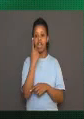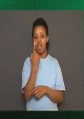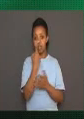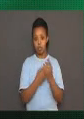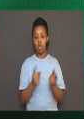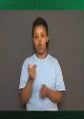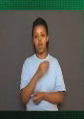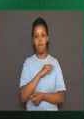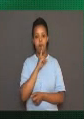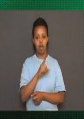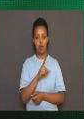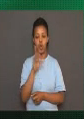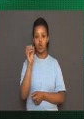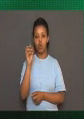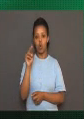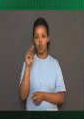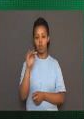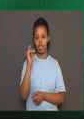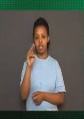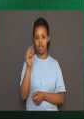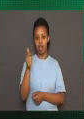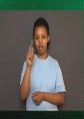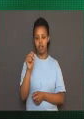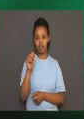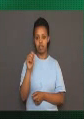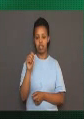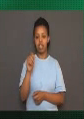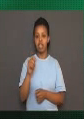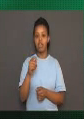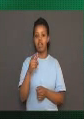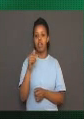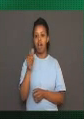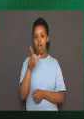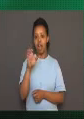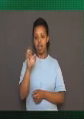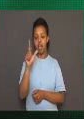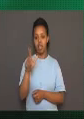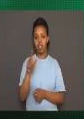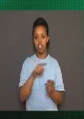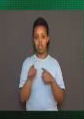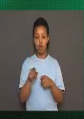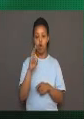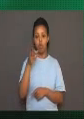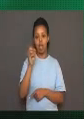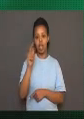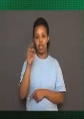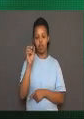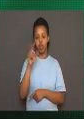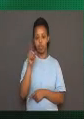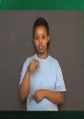A dominant allele is the allele expressed in a heterozygous